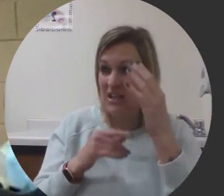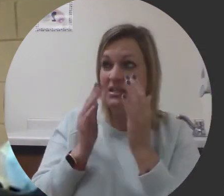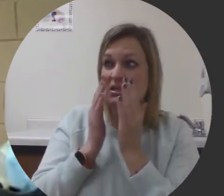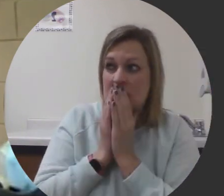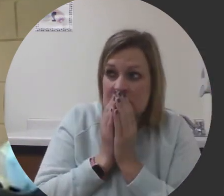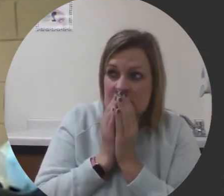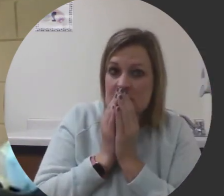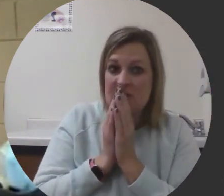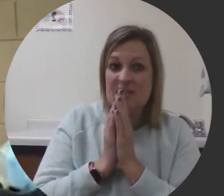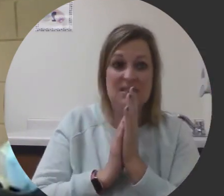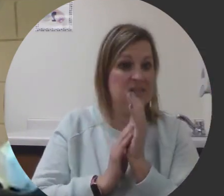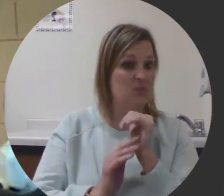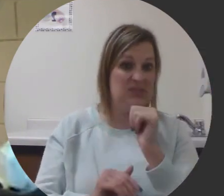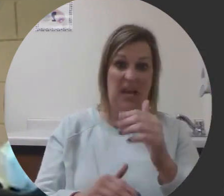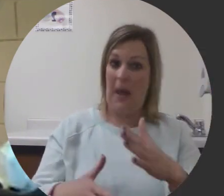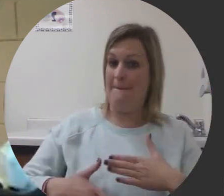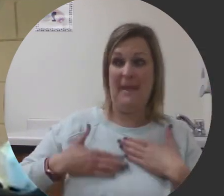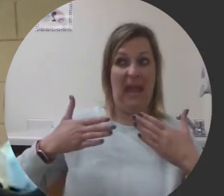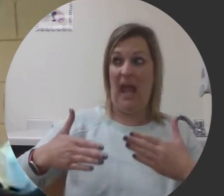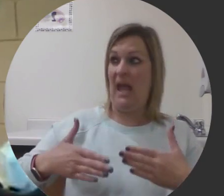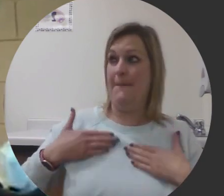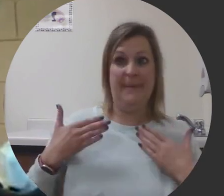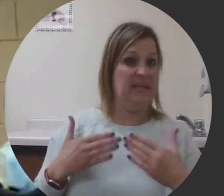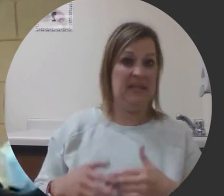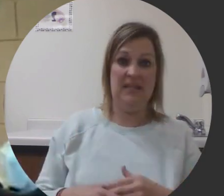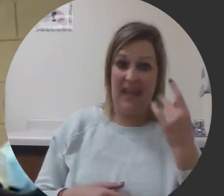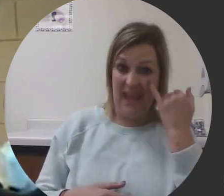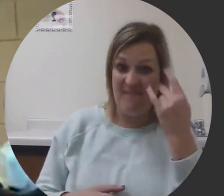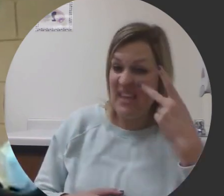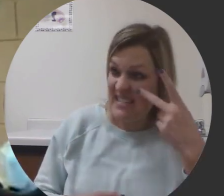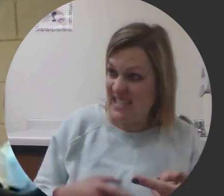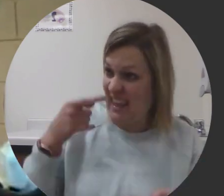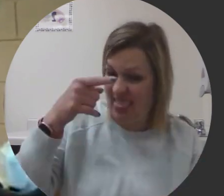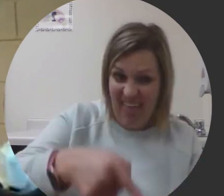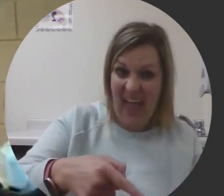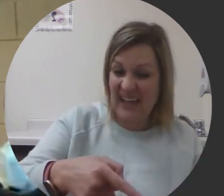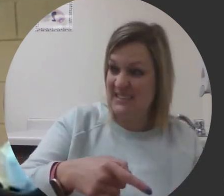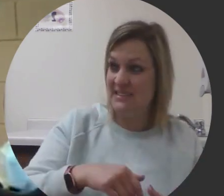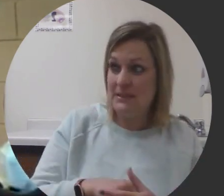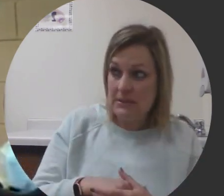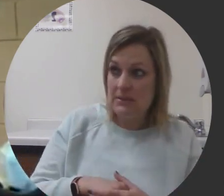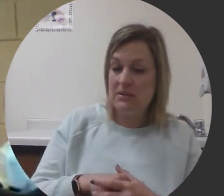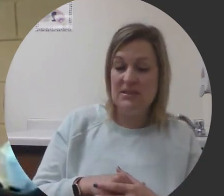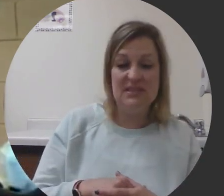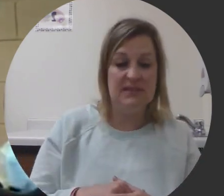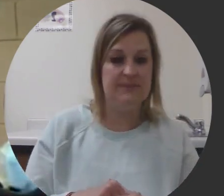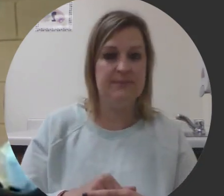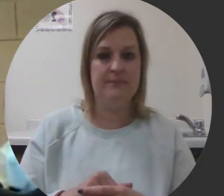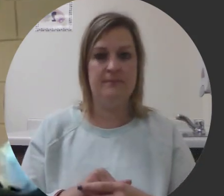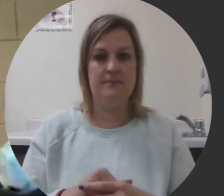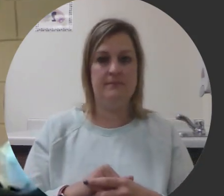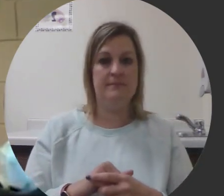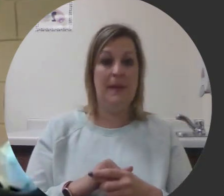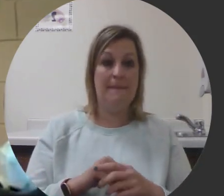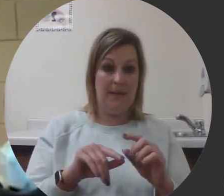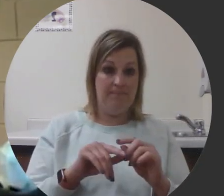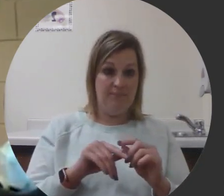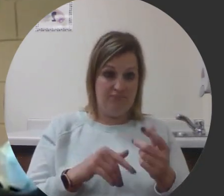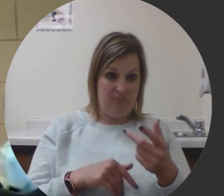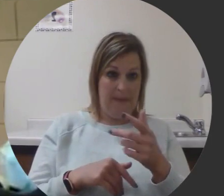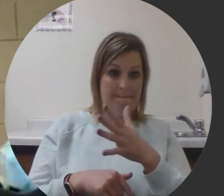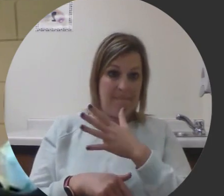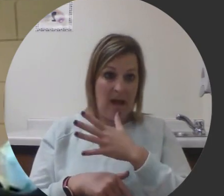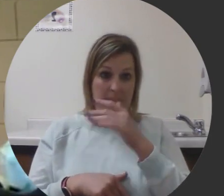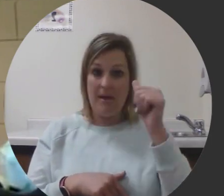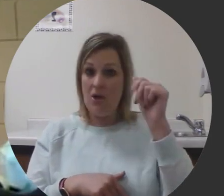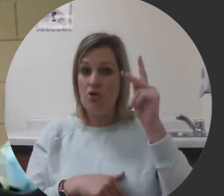and his shaving kit. He'll have a fit. Specifically, if it's still hungry, said Angus. But when the three of them reached the bathroom,